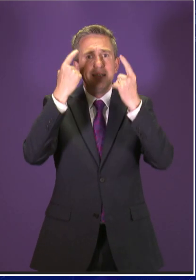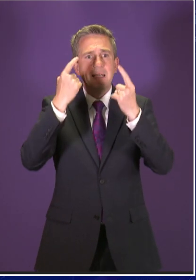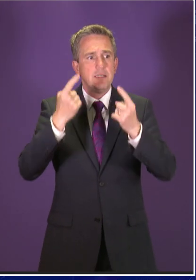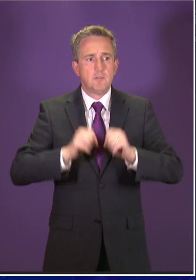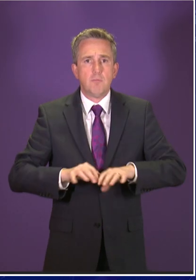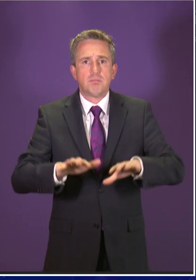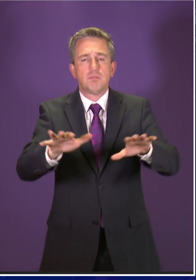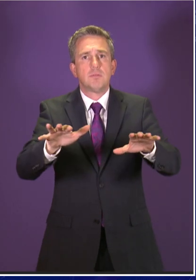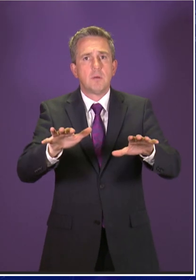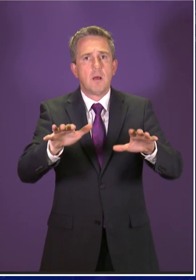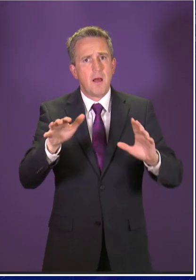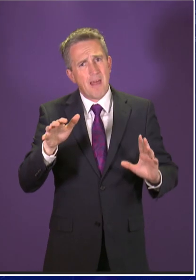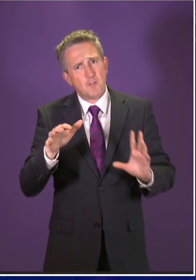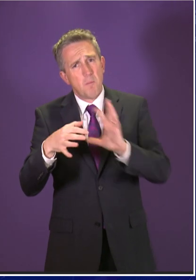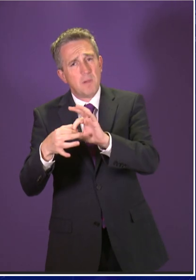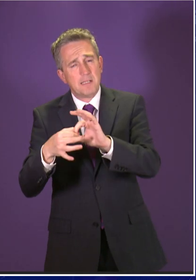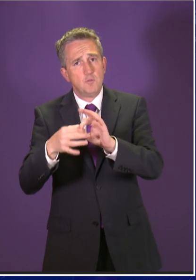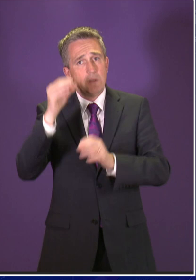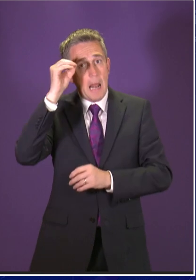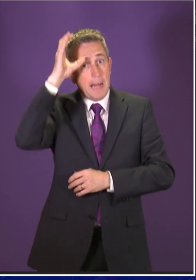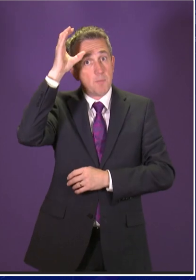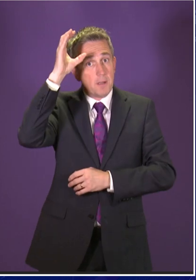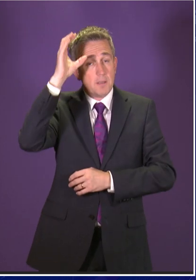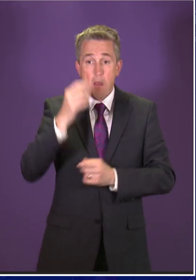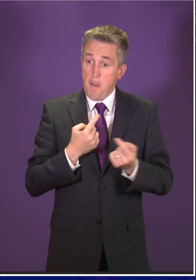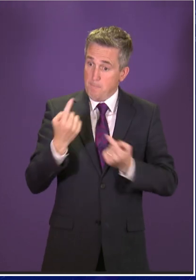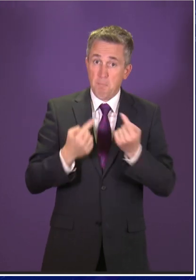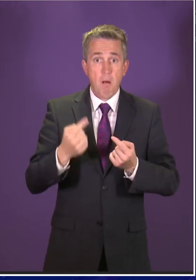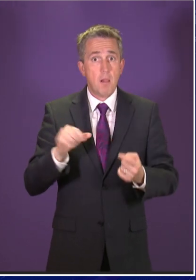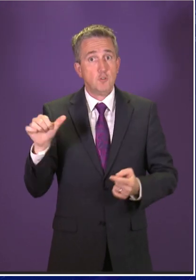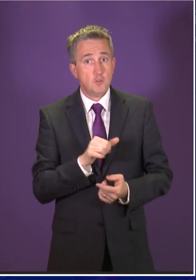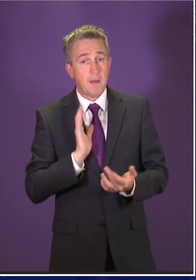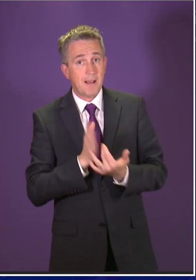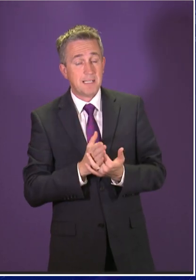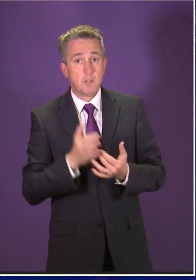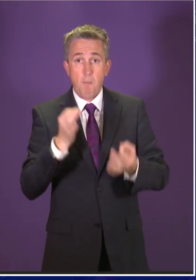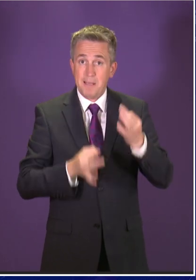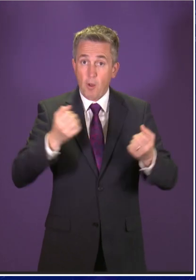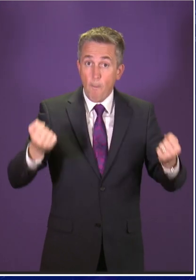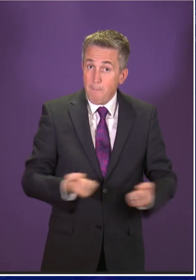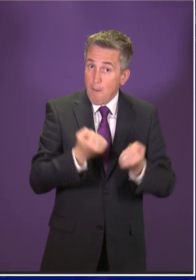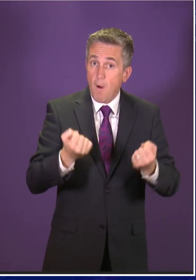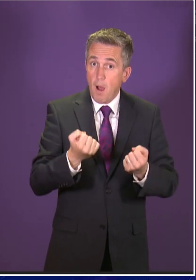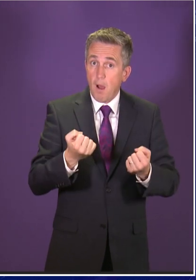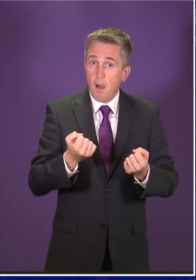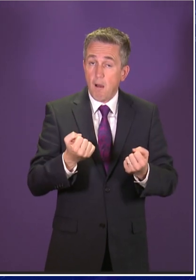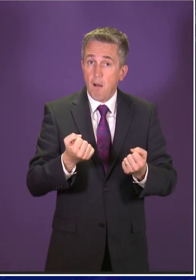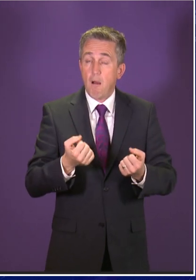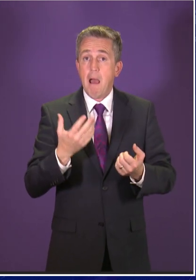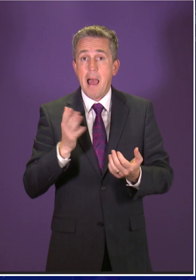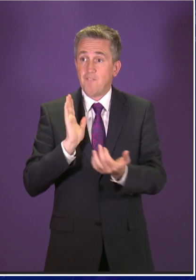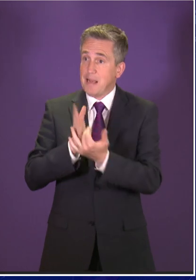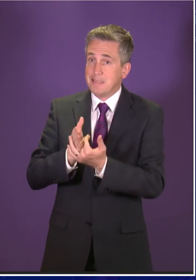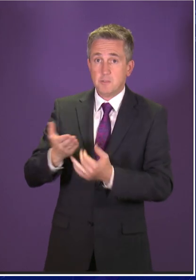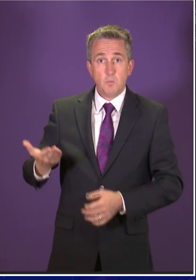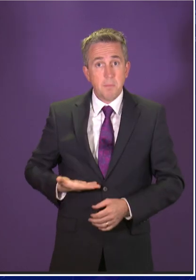triggered other processes that were part of the Enlightenment, the idea that individuals should have their own access to political power. Individuals should have their own access to